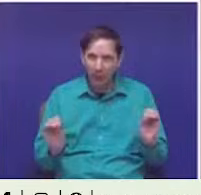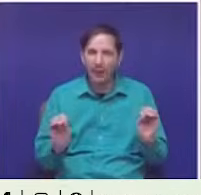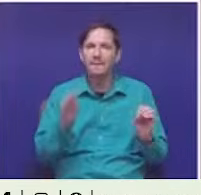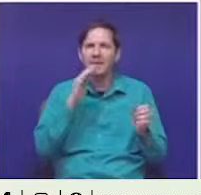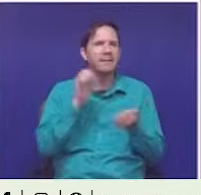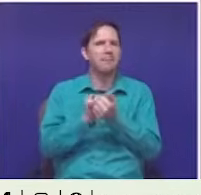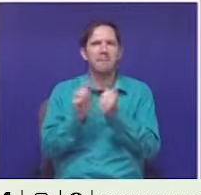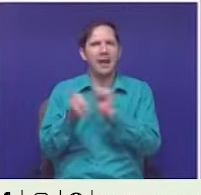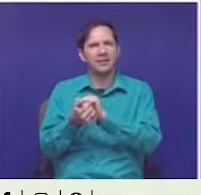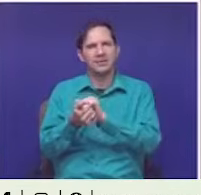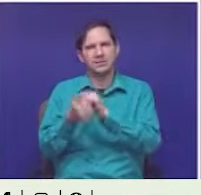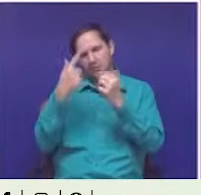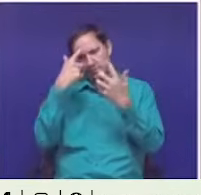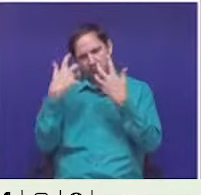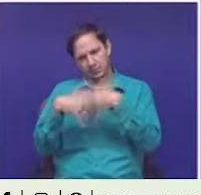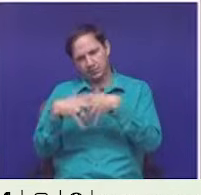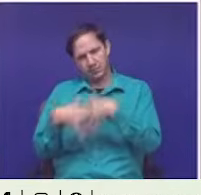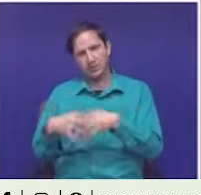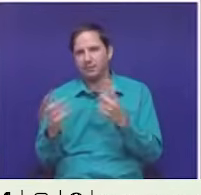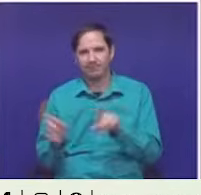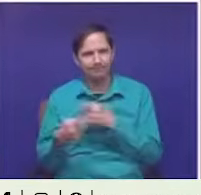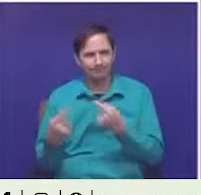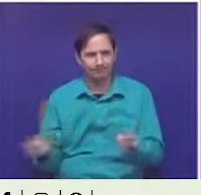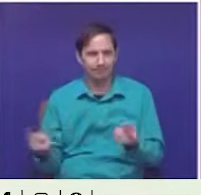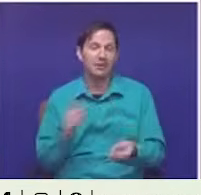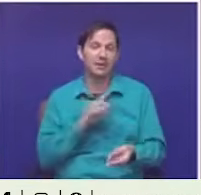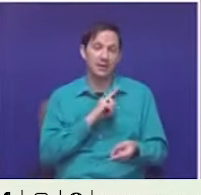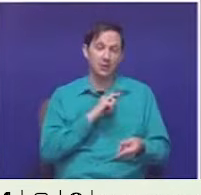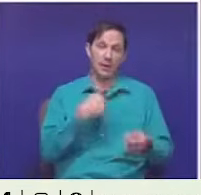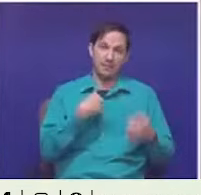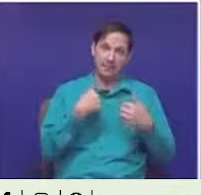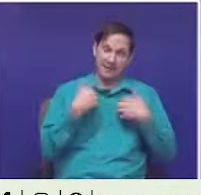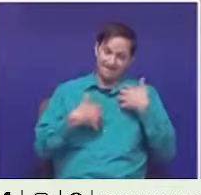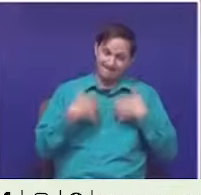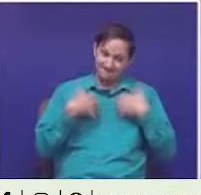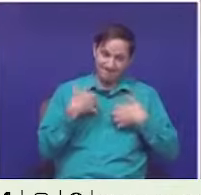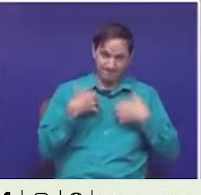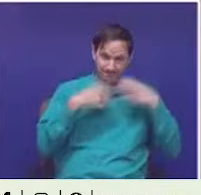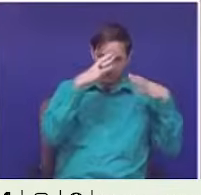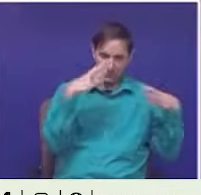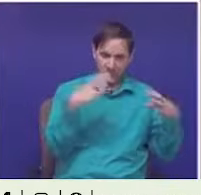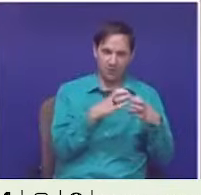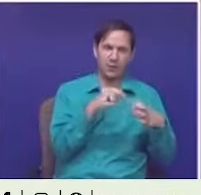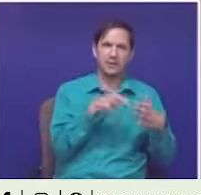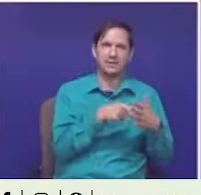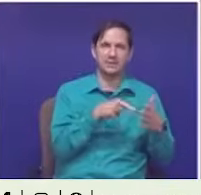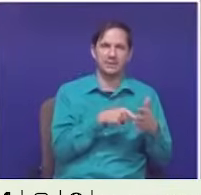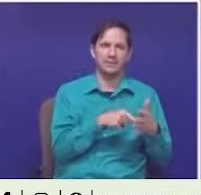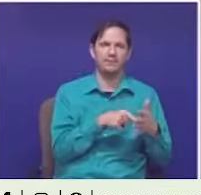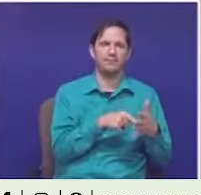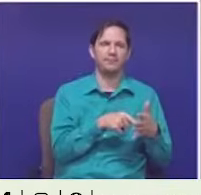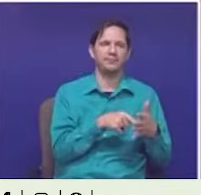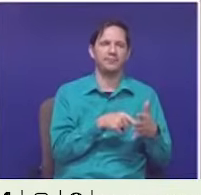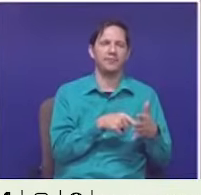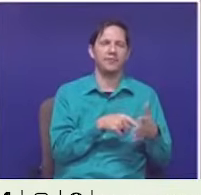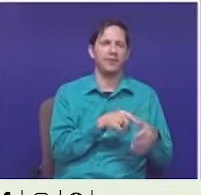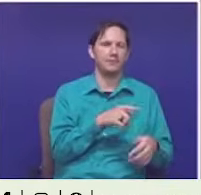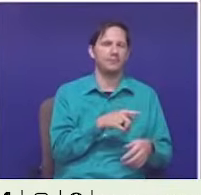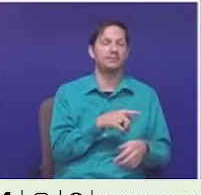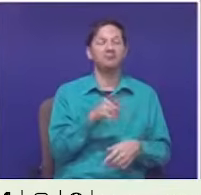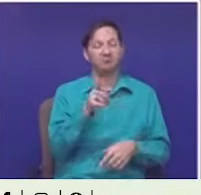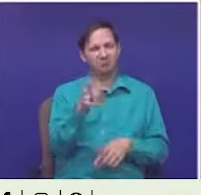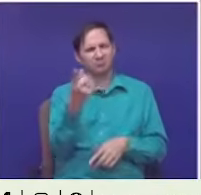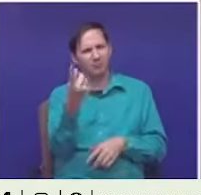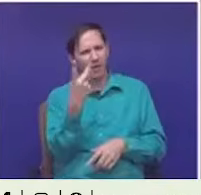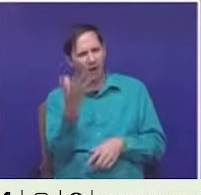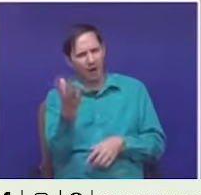the work that we're doing at a foundation level. And I'm hoping you asked when the timelines.